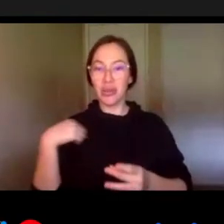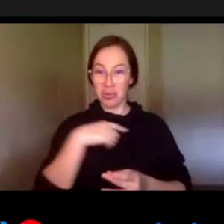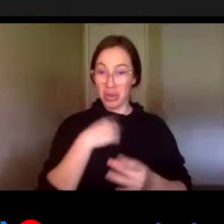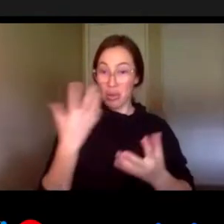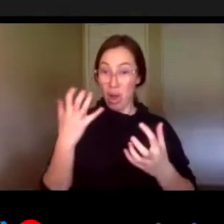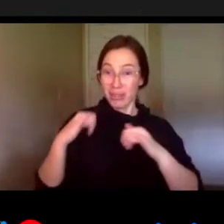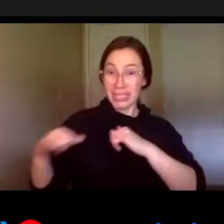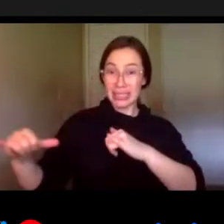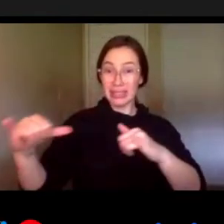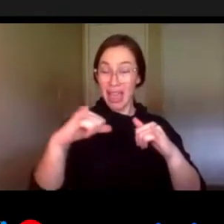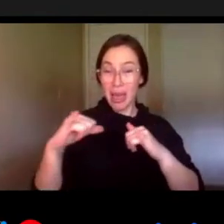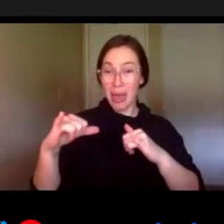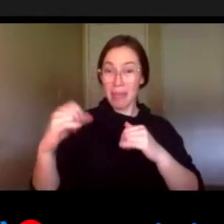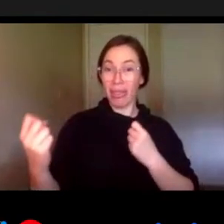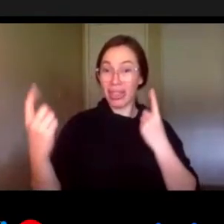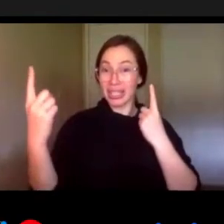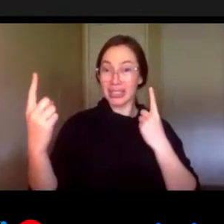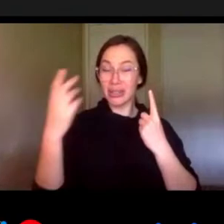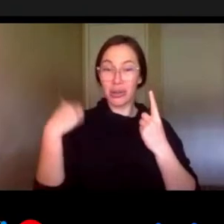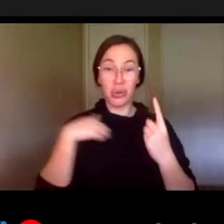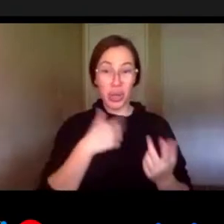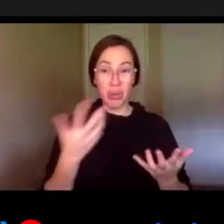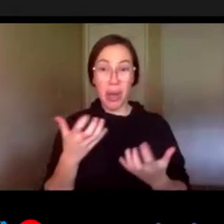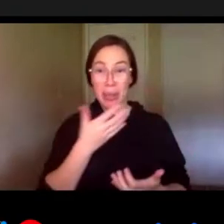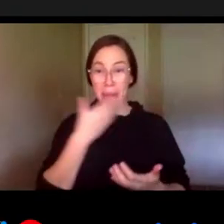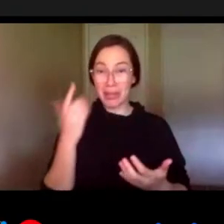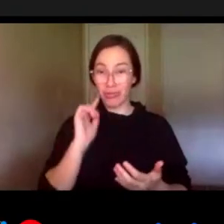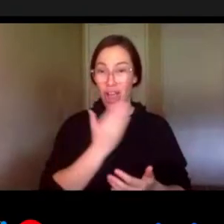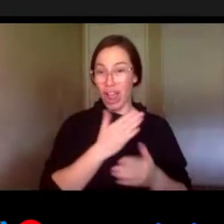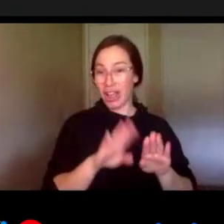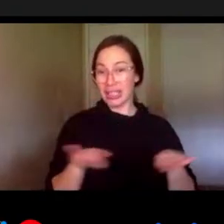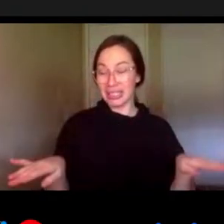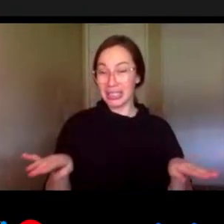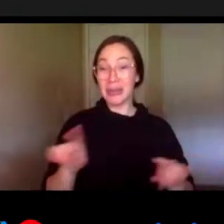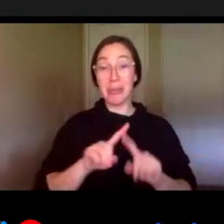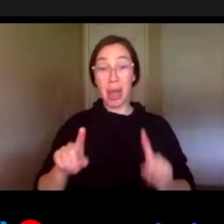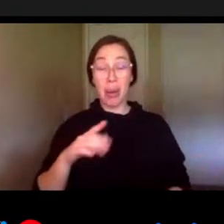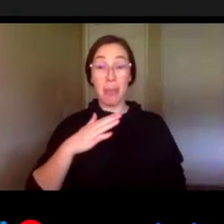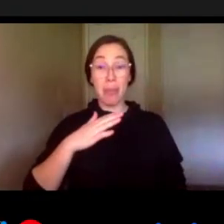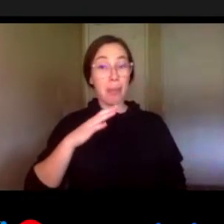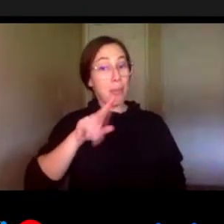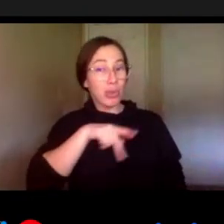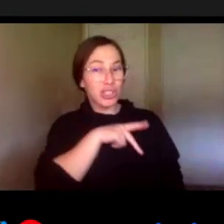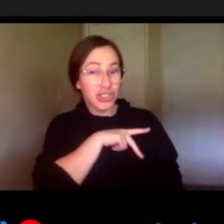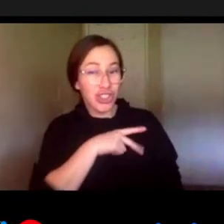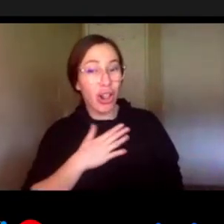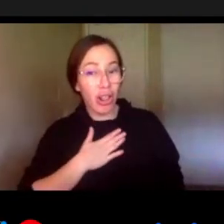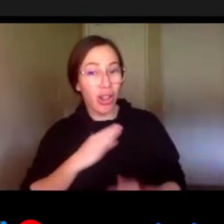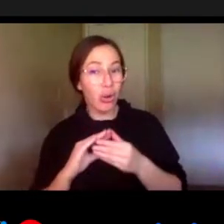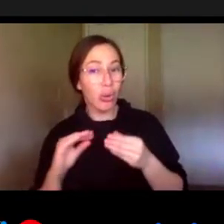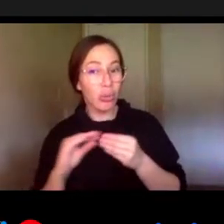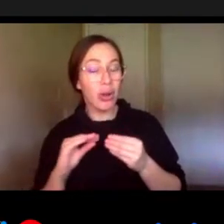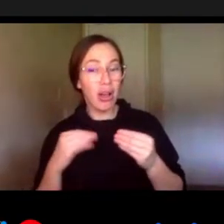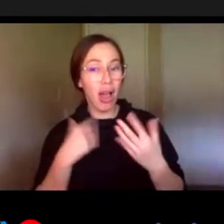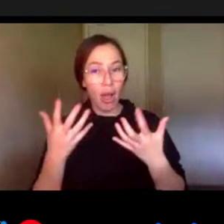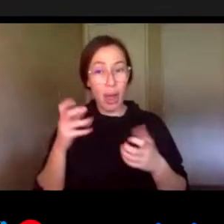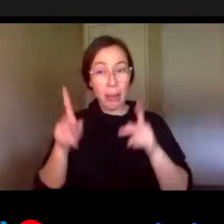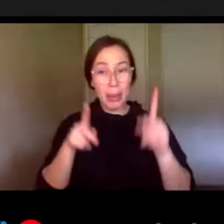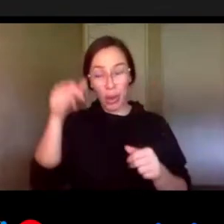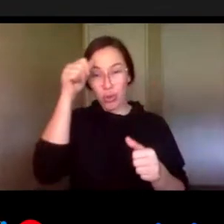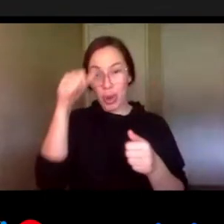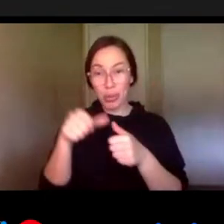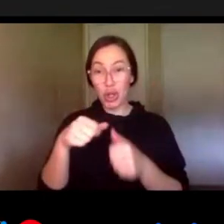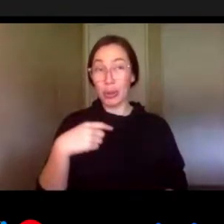know, the same things, because we all want the best for our kids. But on a personal note, I want people to remember me